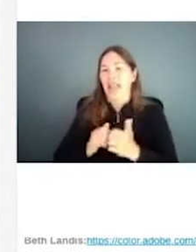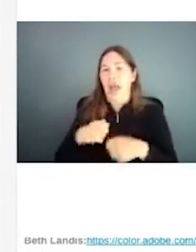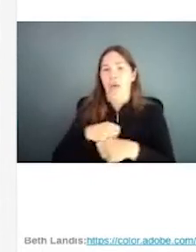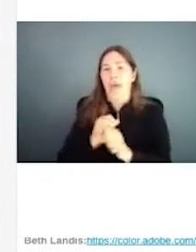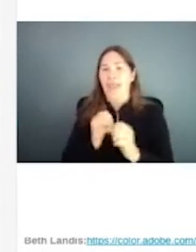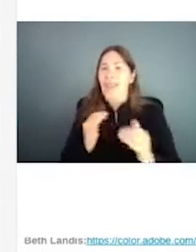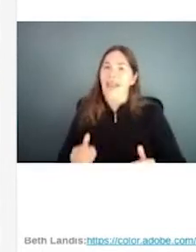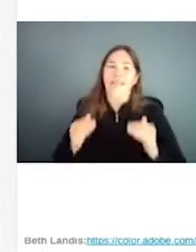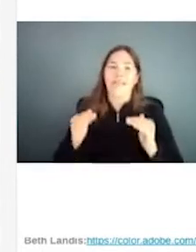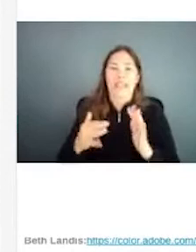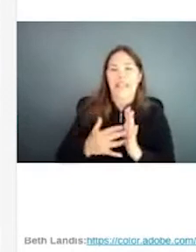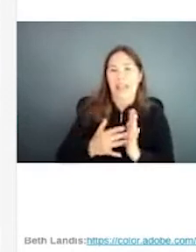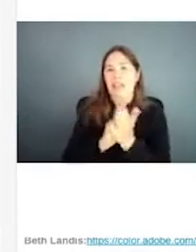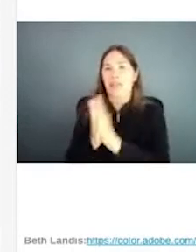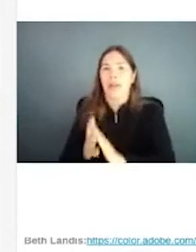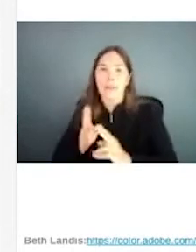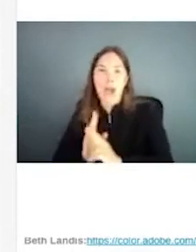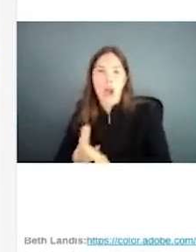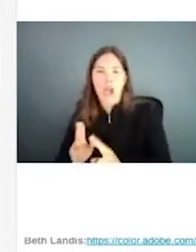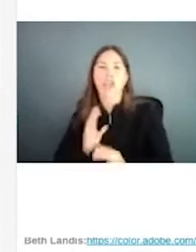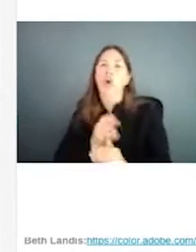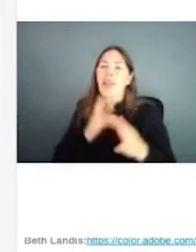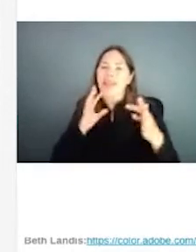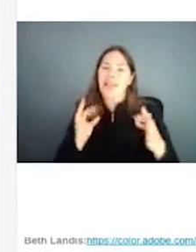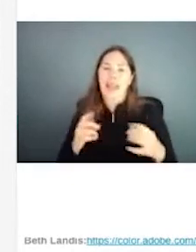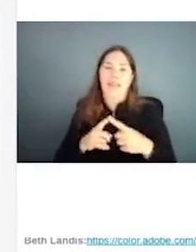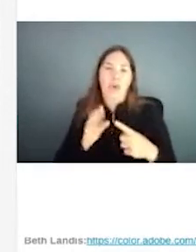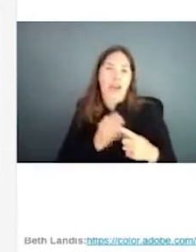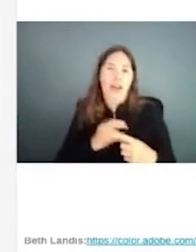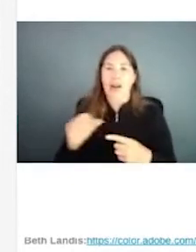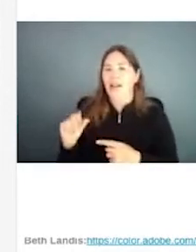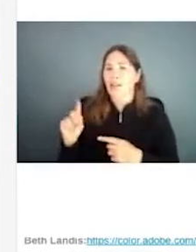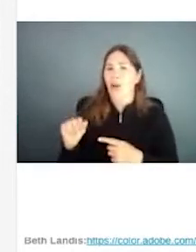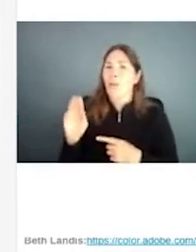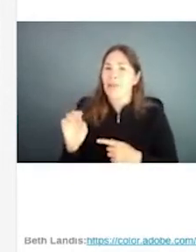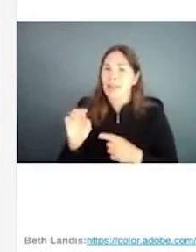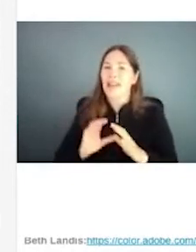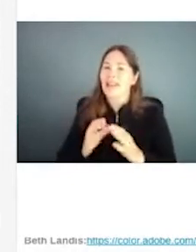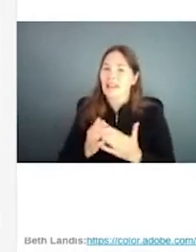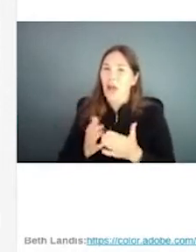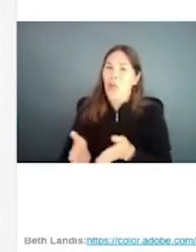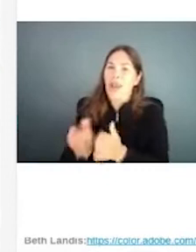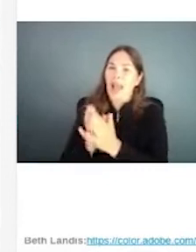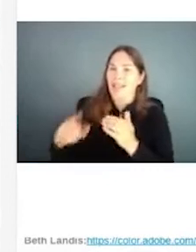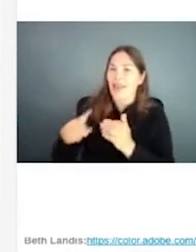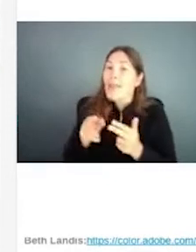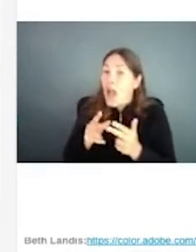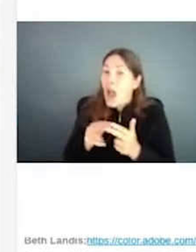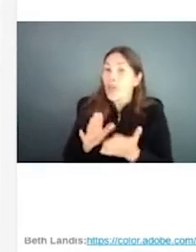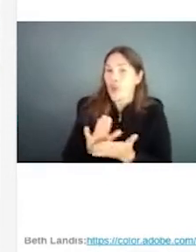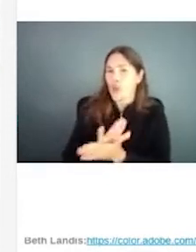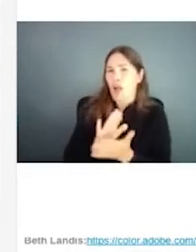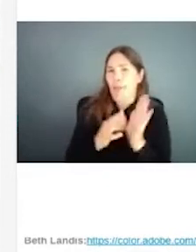studies honors? And again, we decided for our Adobe classes that we would ask them to either